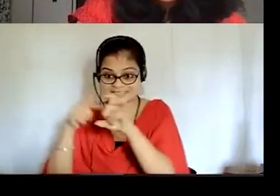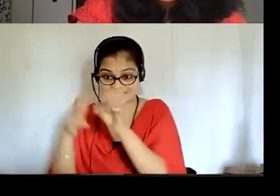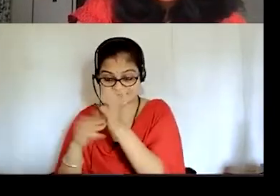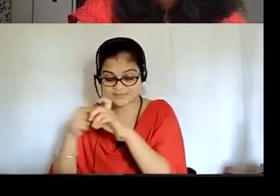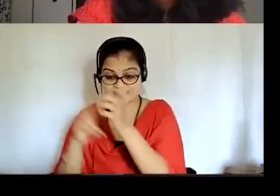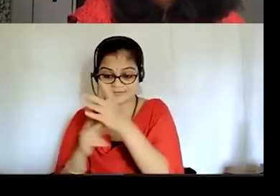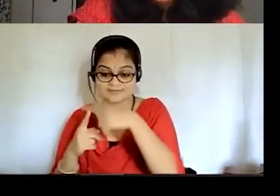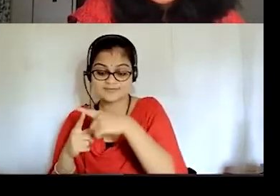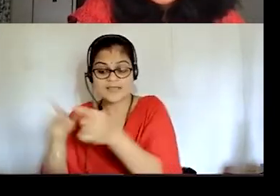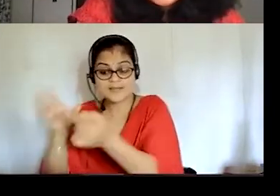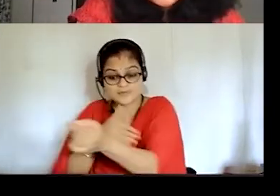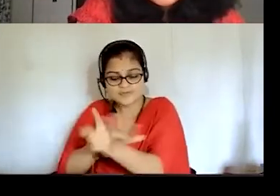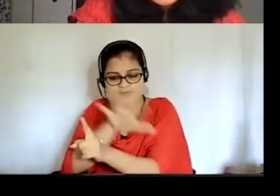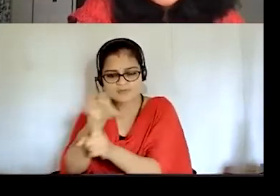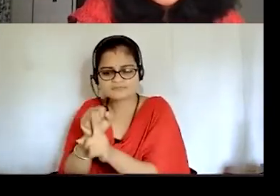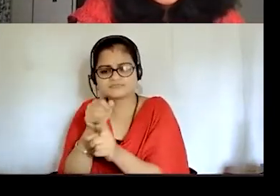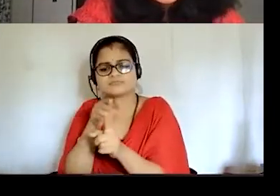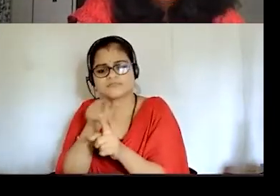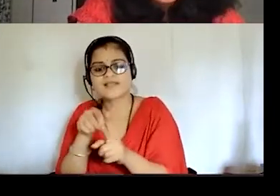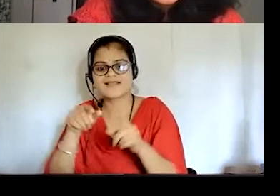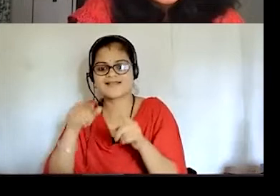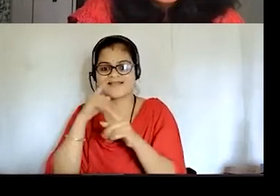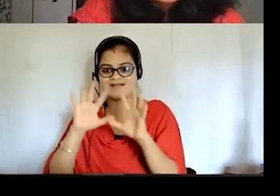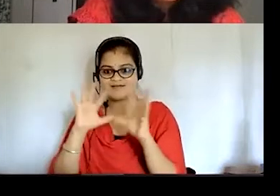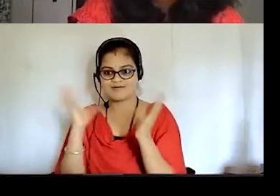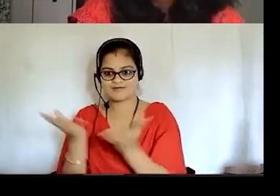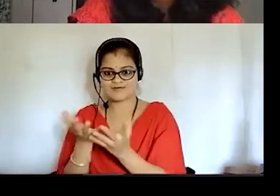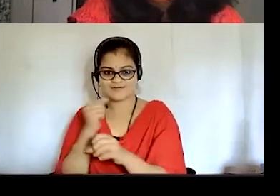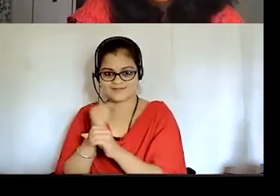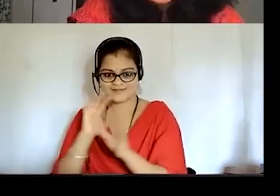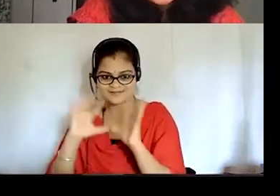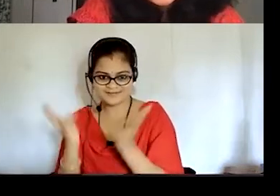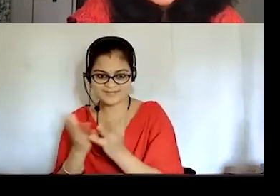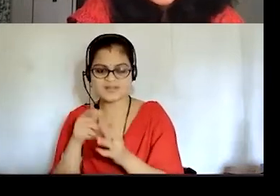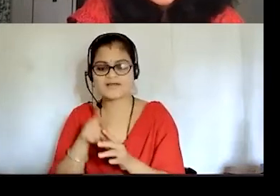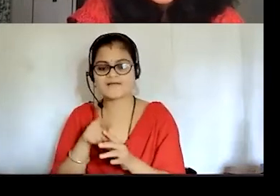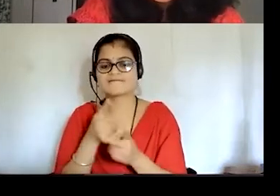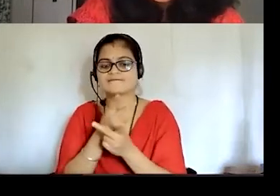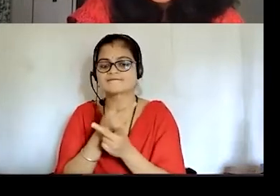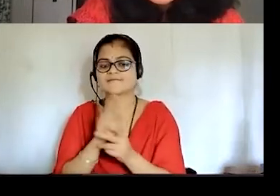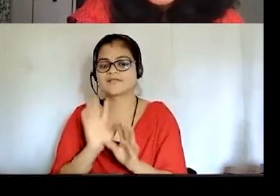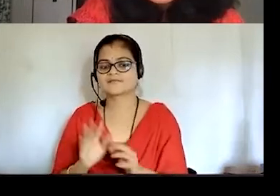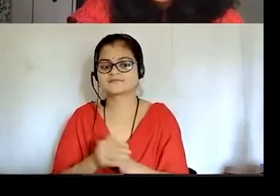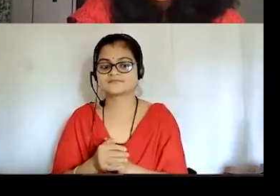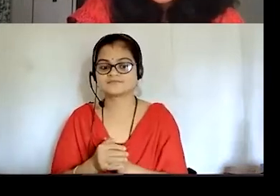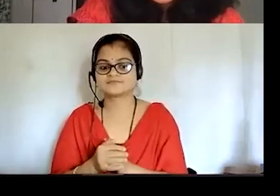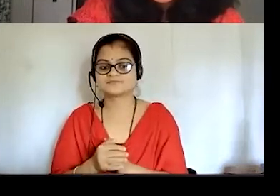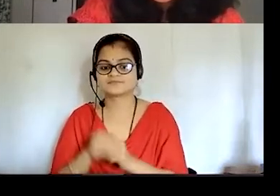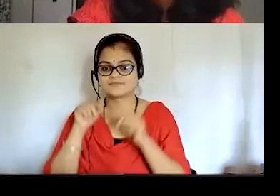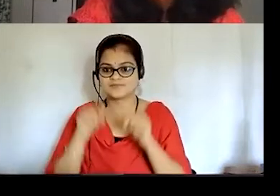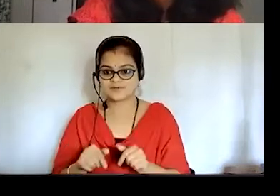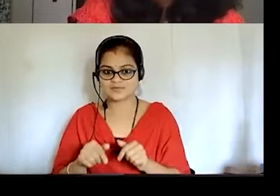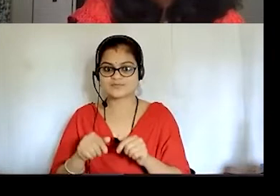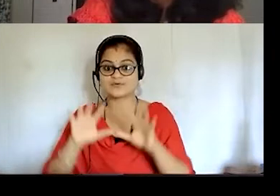music in their respective geographies have created their musical edifices. As we pivot around the